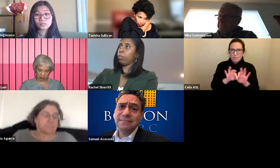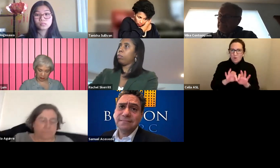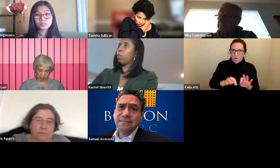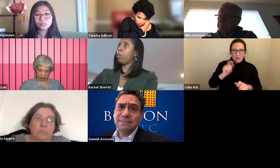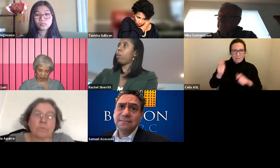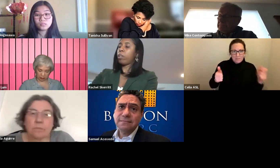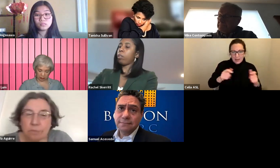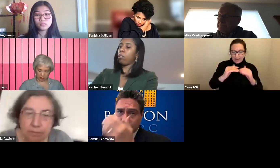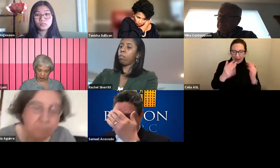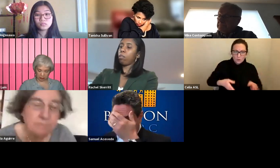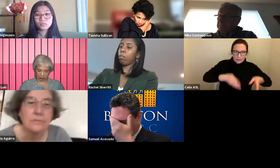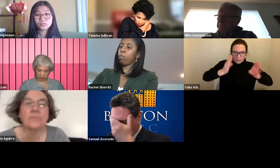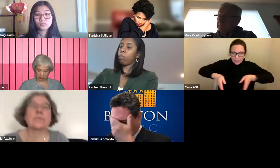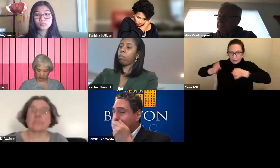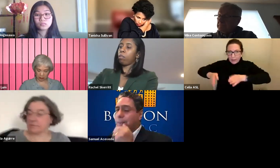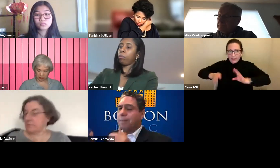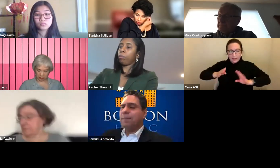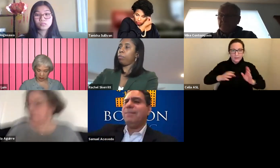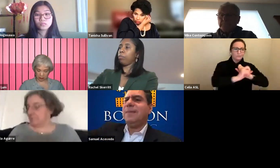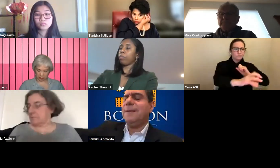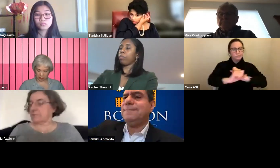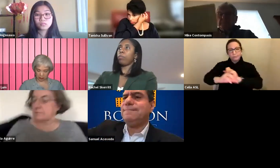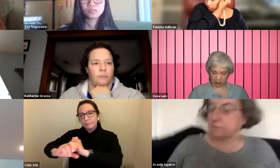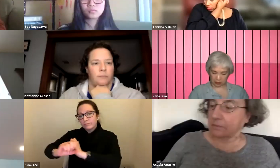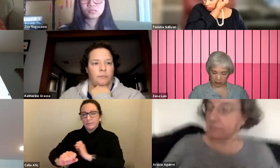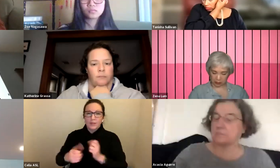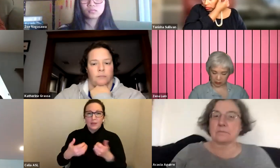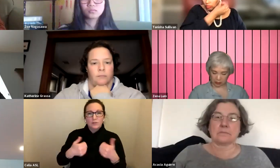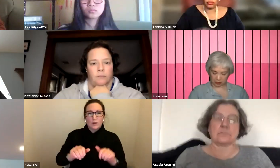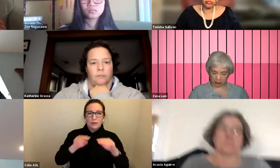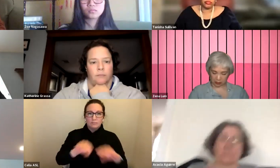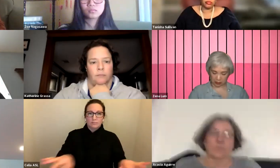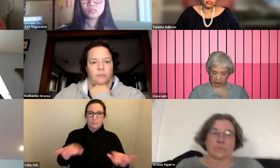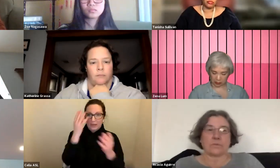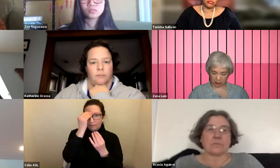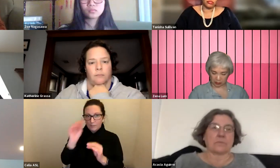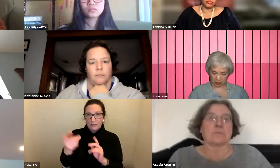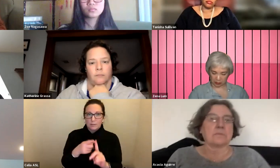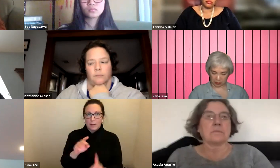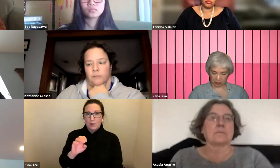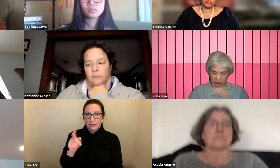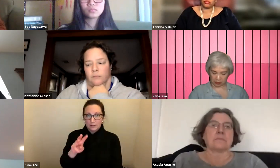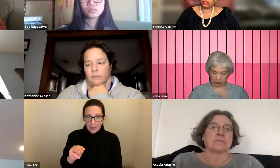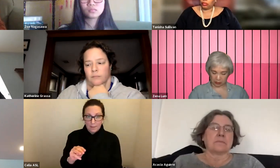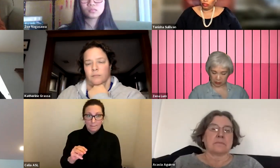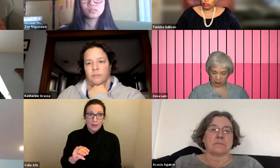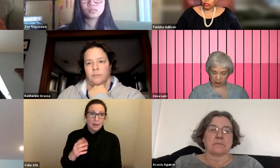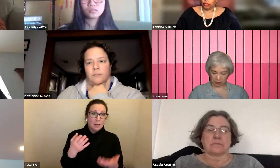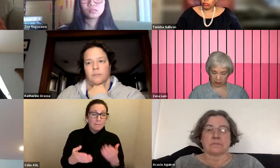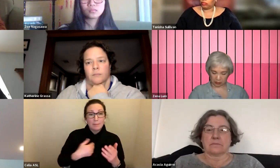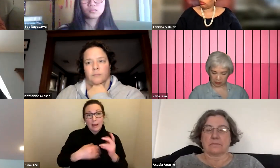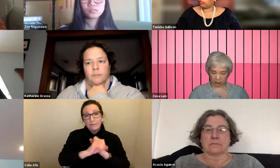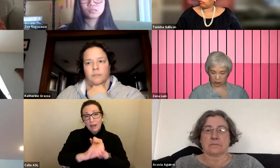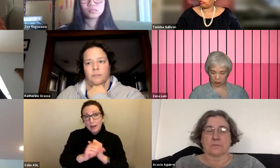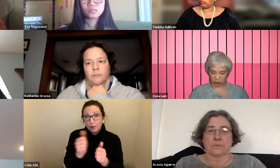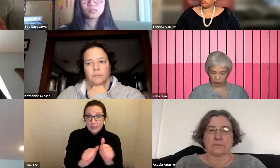Get access to their tenant associations and their offices to find the best way to spread information about the exam. Is it flyering each door? Do they have an